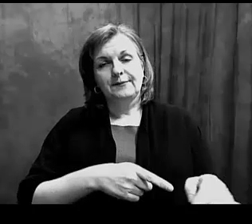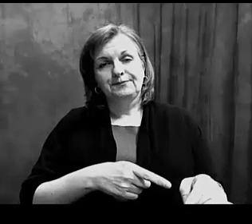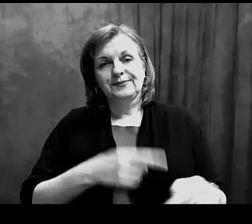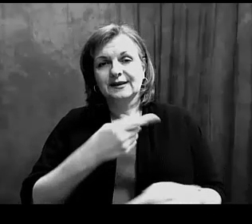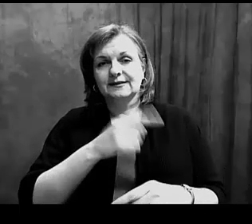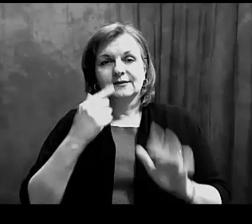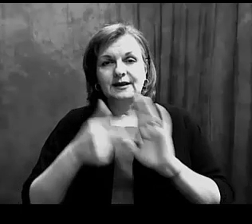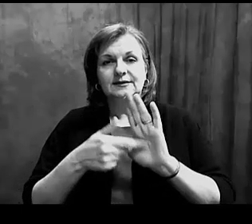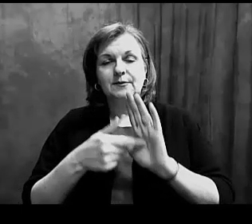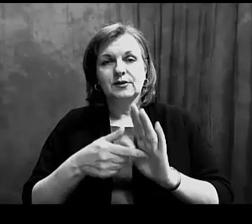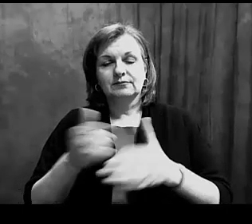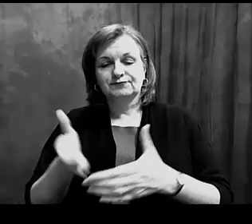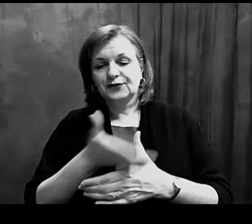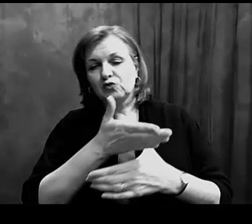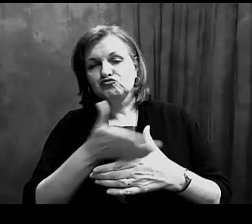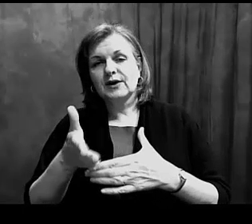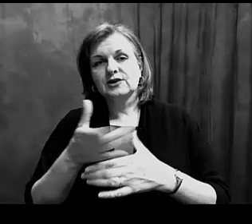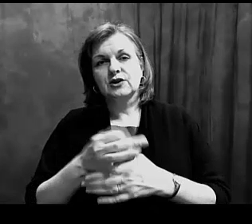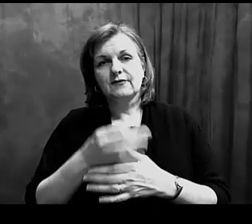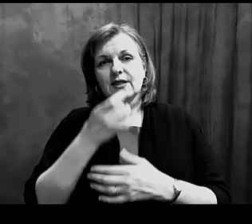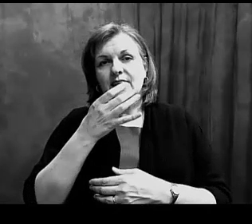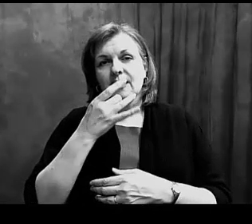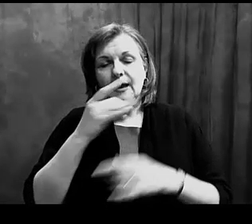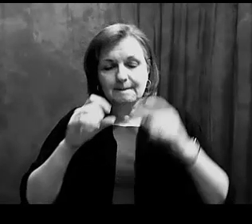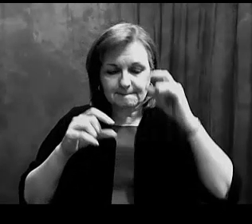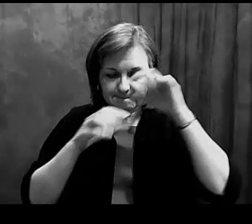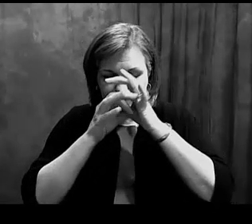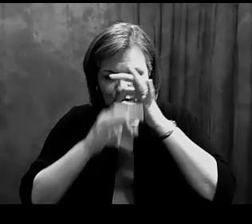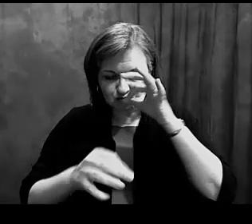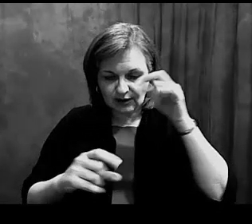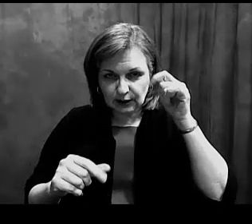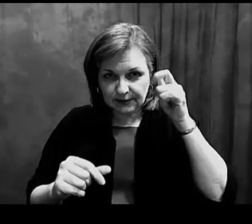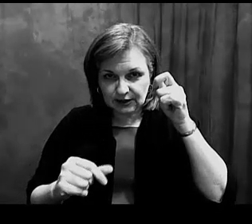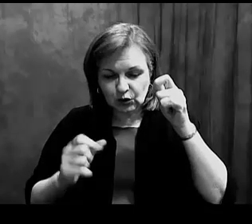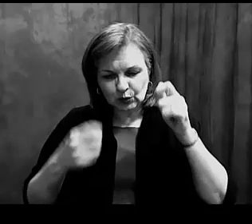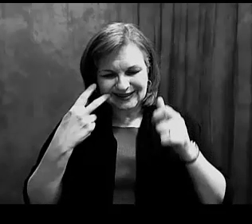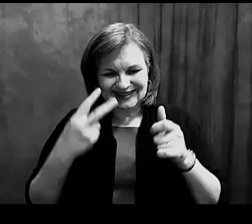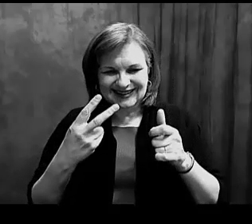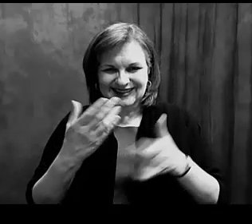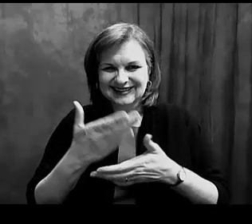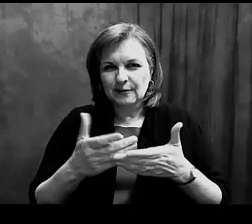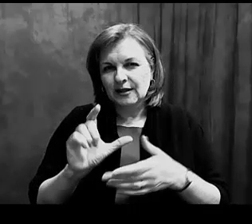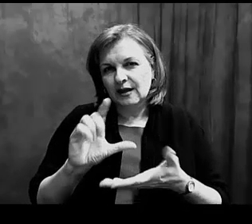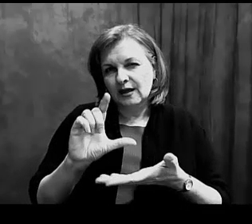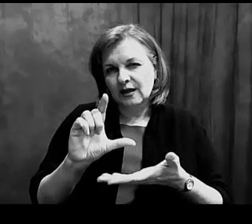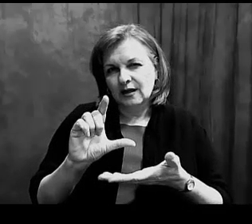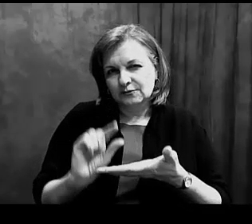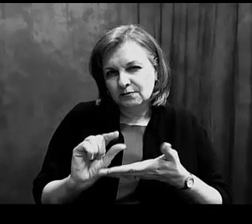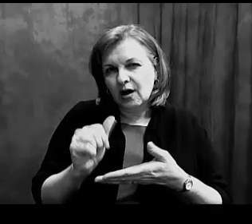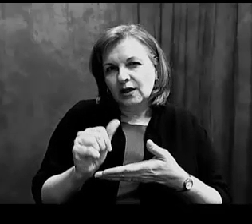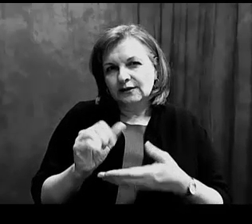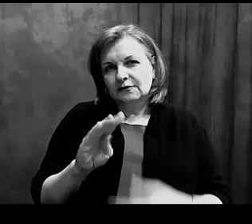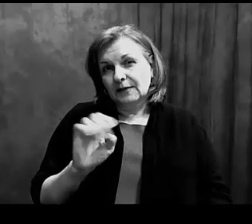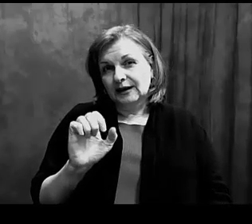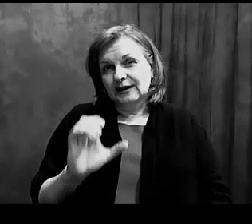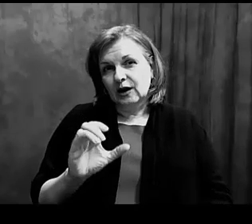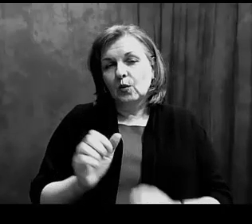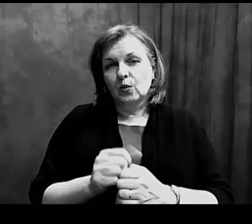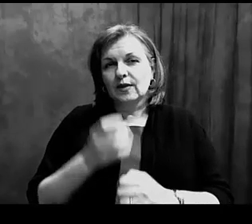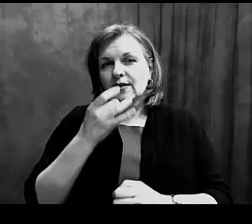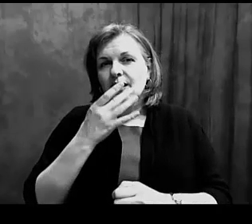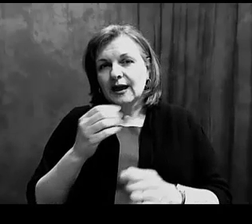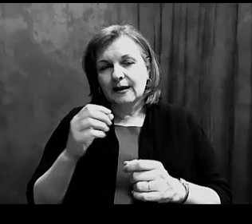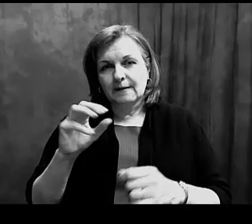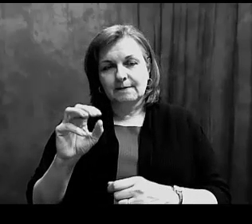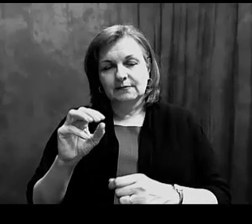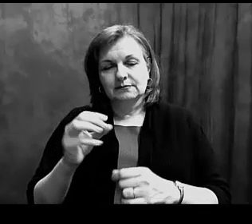on. So here's our light microscopy range. You can look down to some of the smallest bacteria with a light